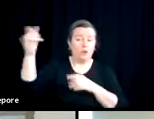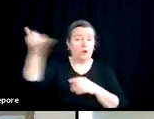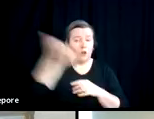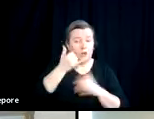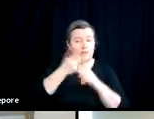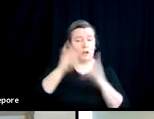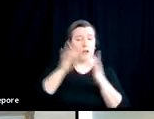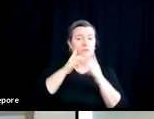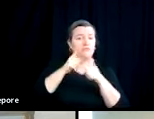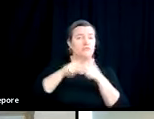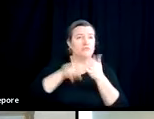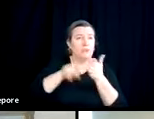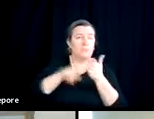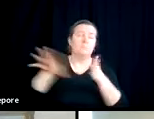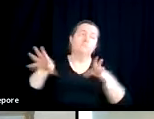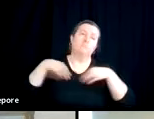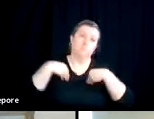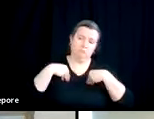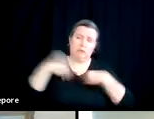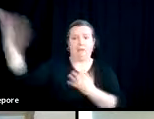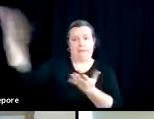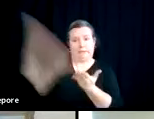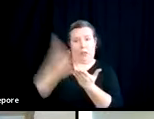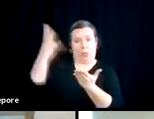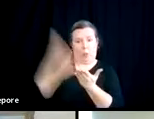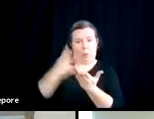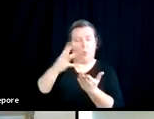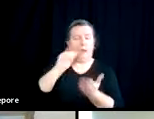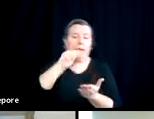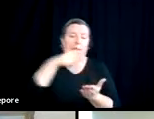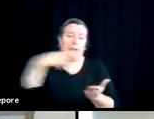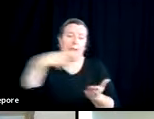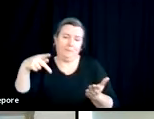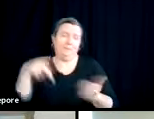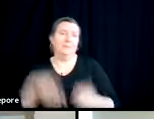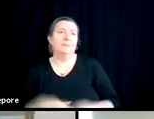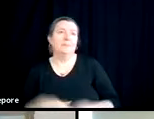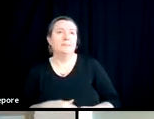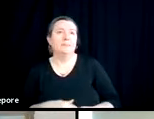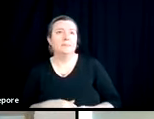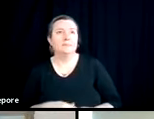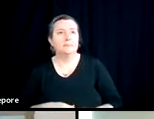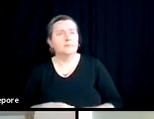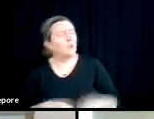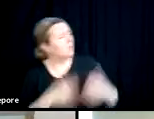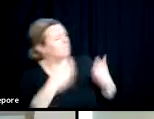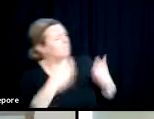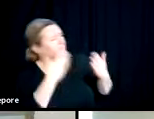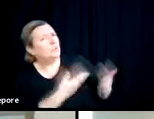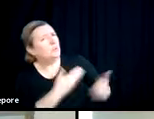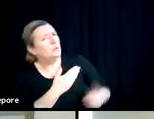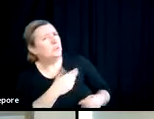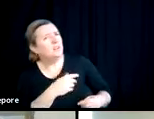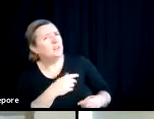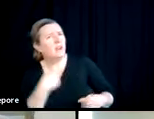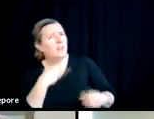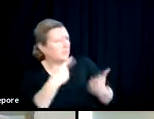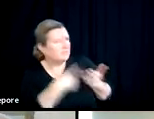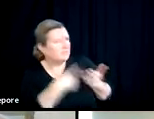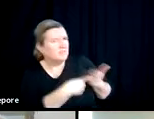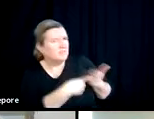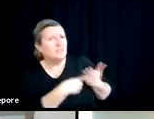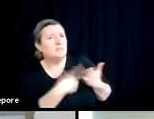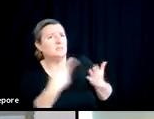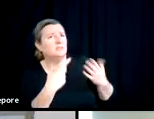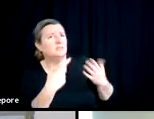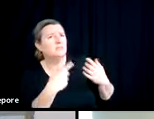Thank you. Judy, thank you. You know, we've had this conversation just to underscore something,